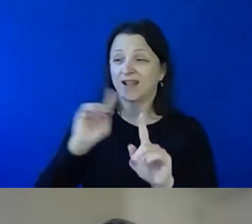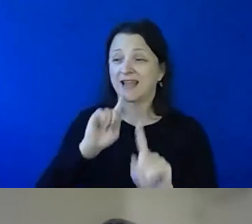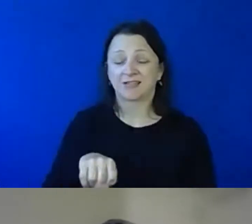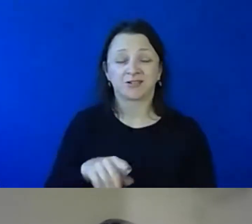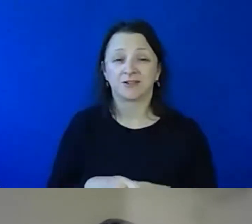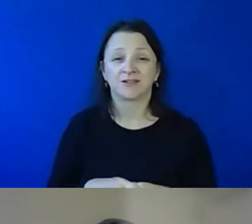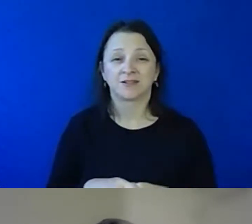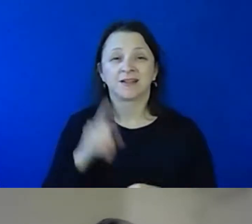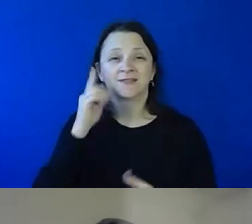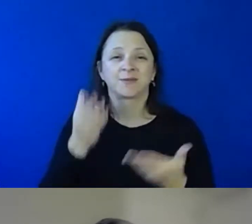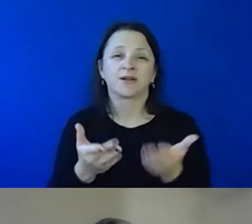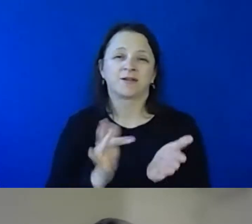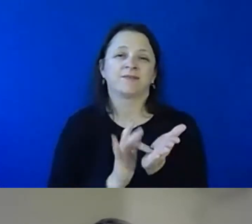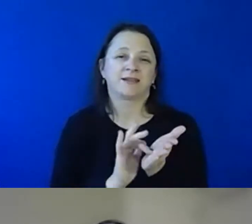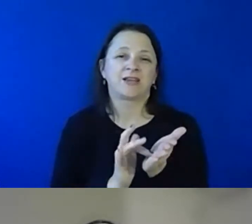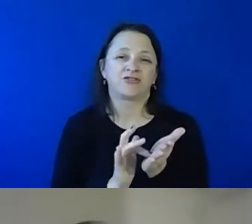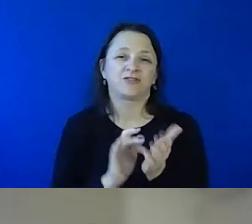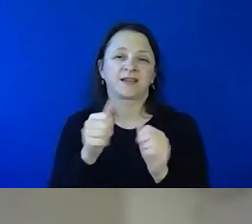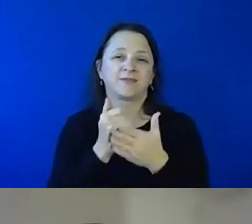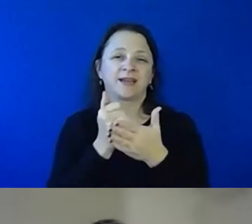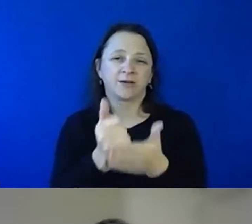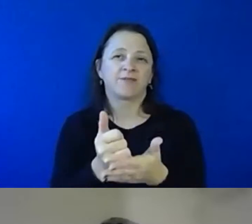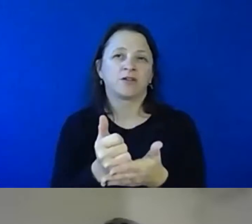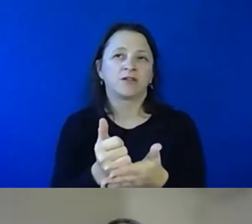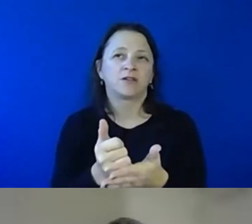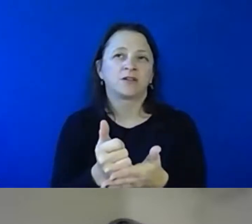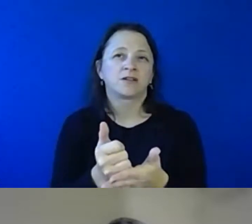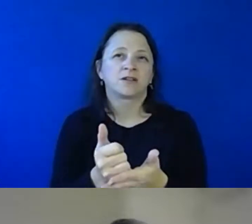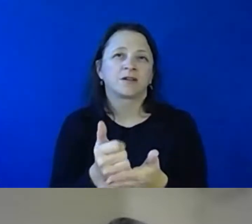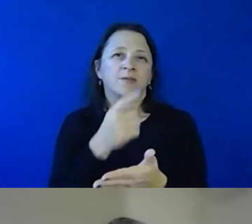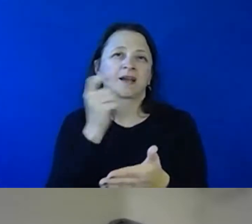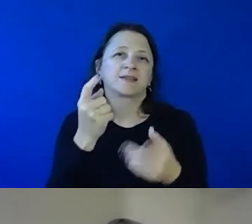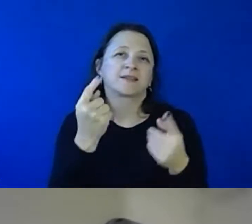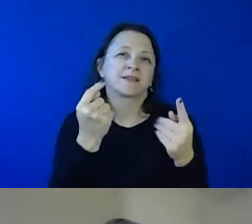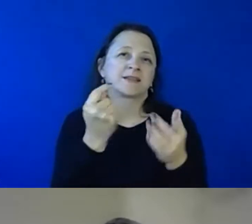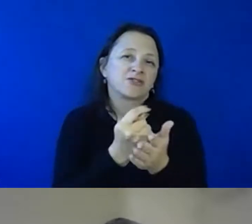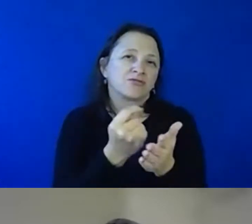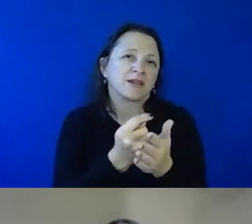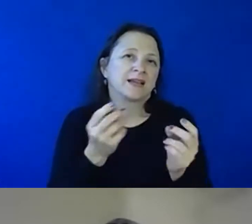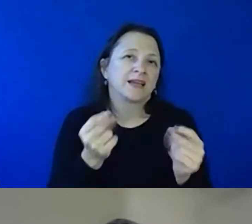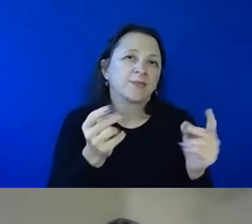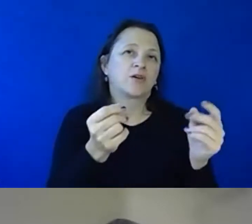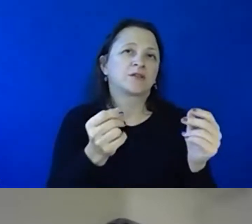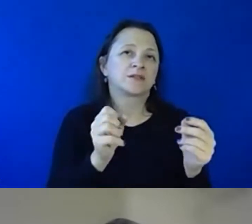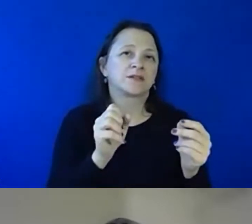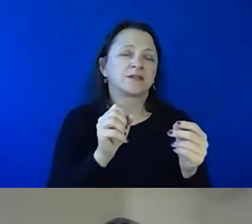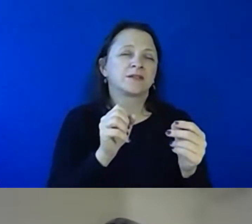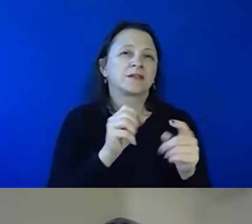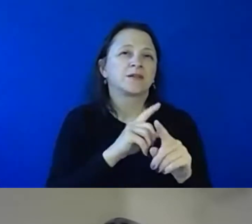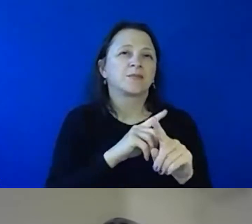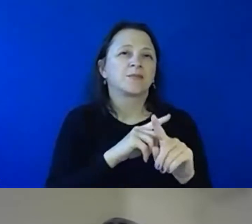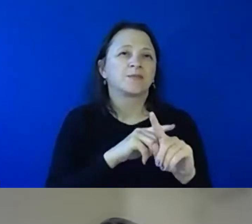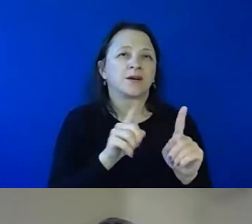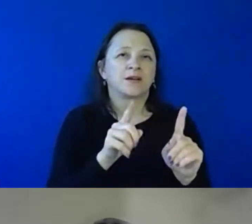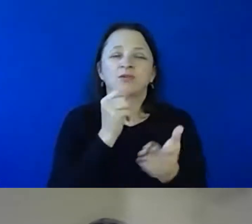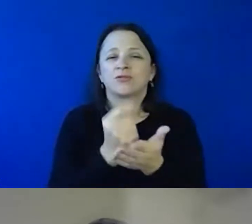think probably medications can be helpful to the extent that they treat the impulsivity or the hyperactivity that might be driving the elopement, but don't treat